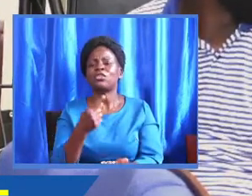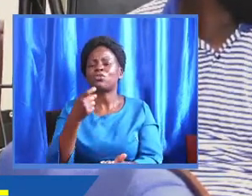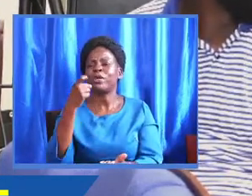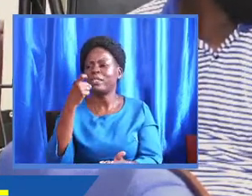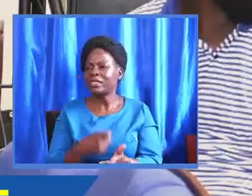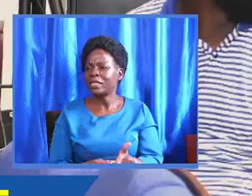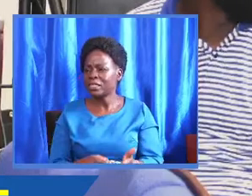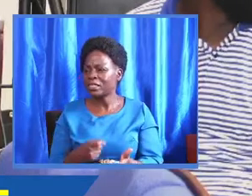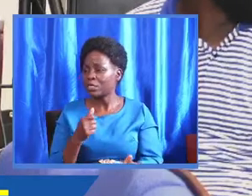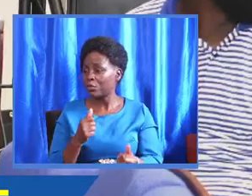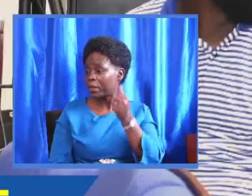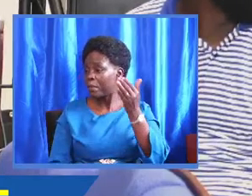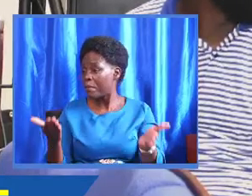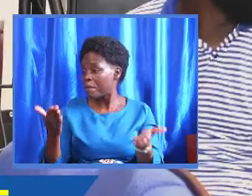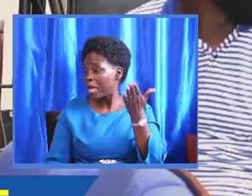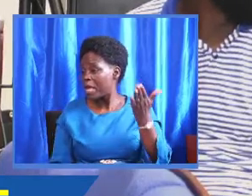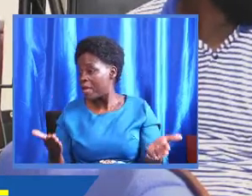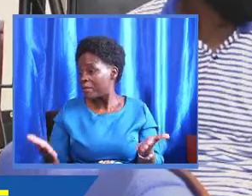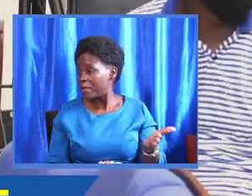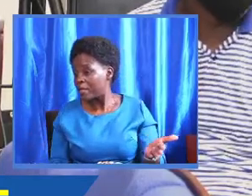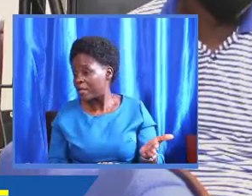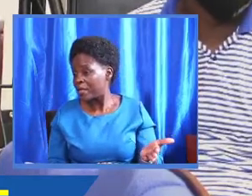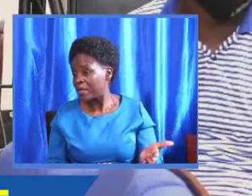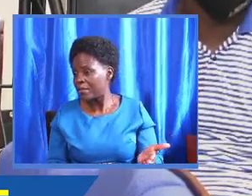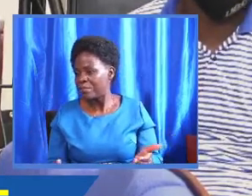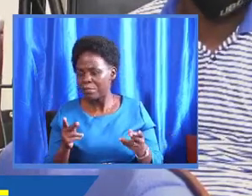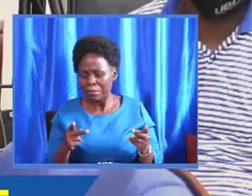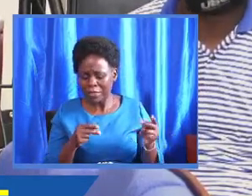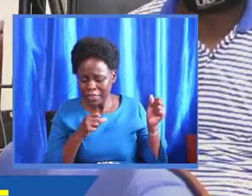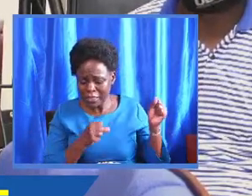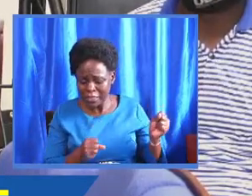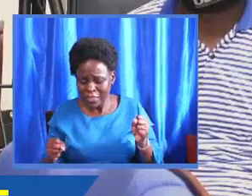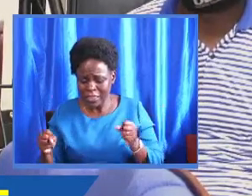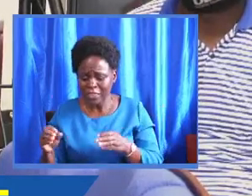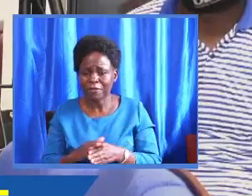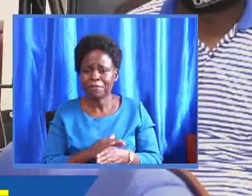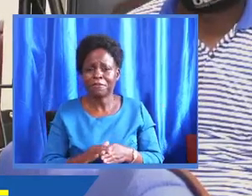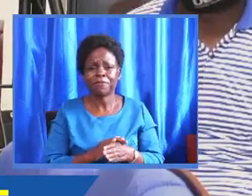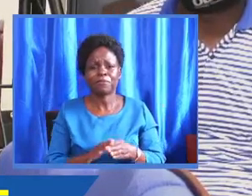taxes, maybe, that they are crippling businesses for